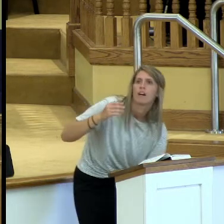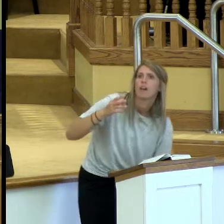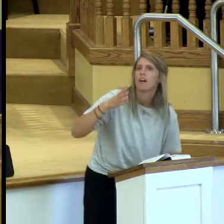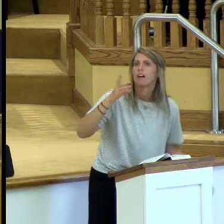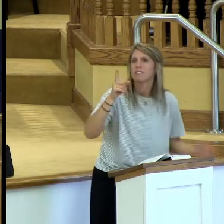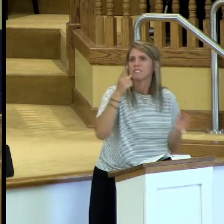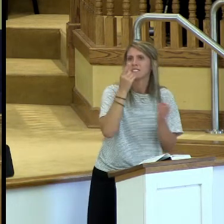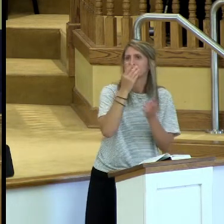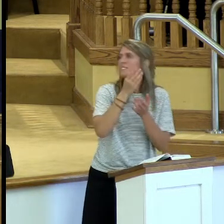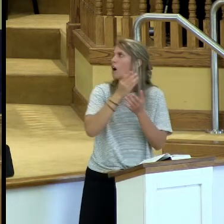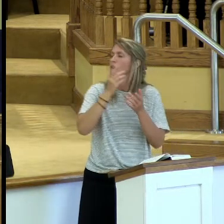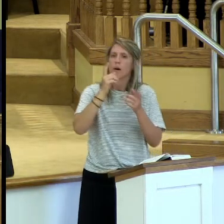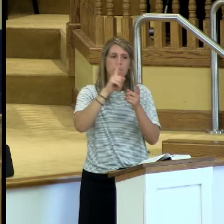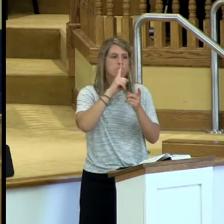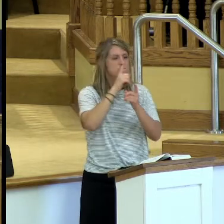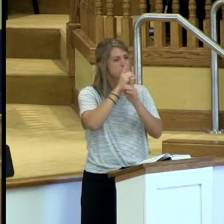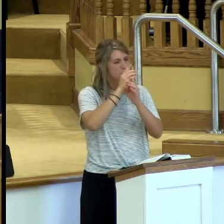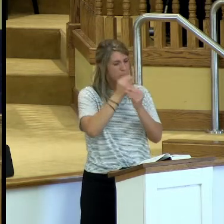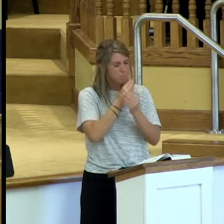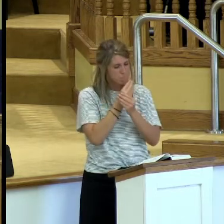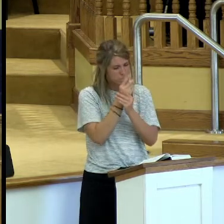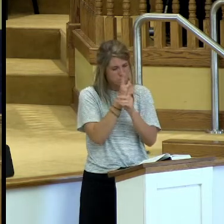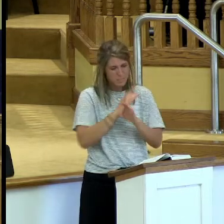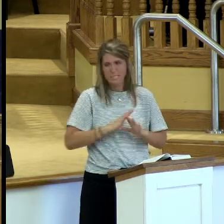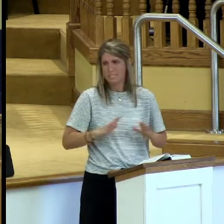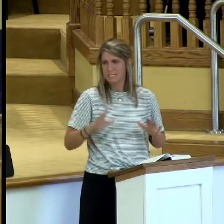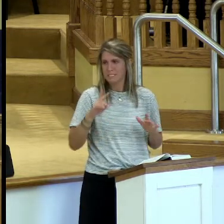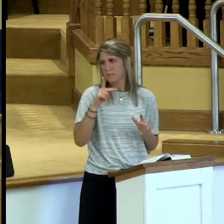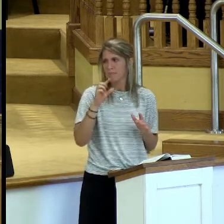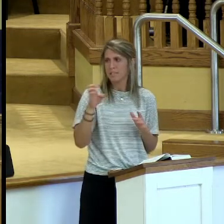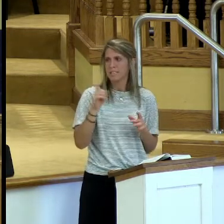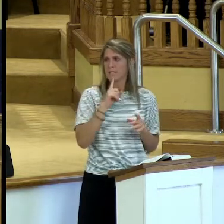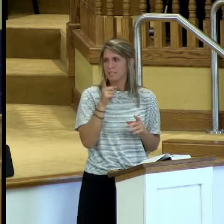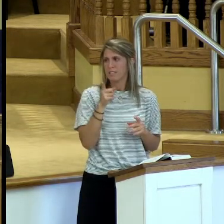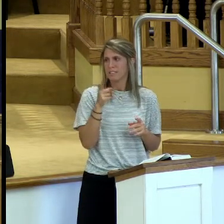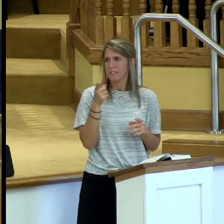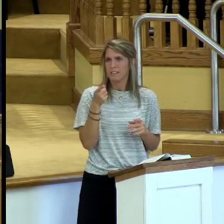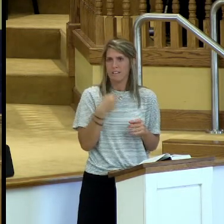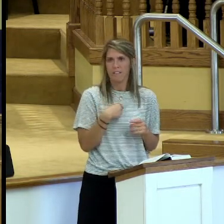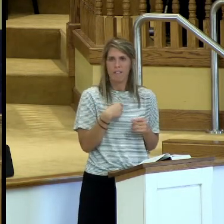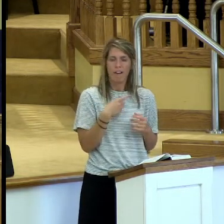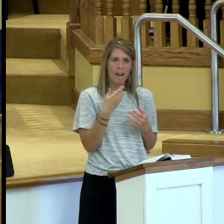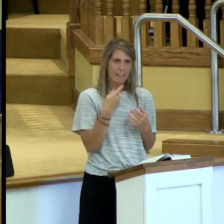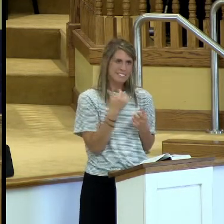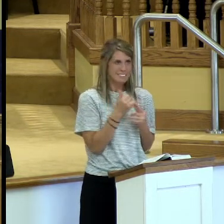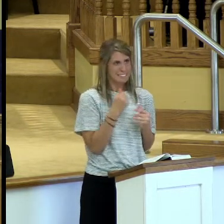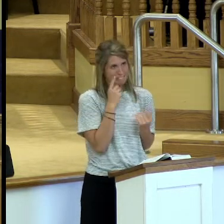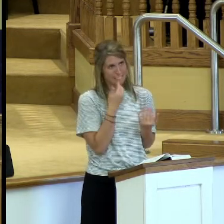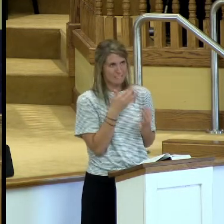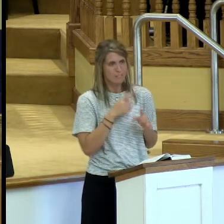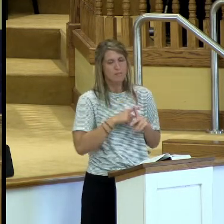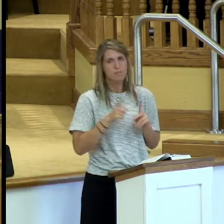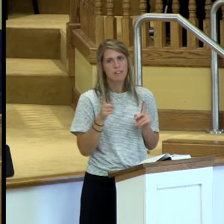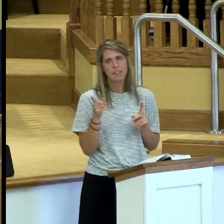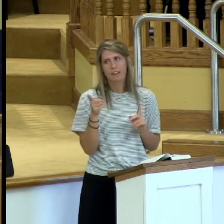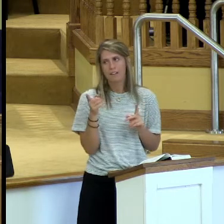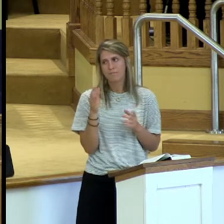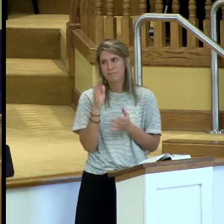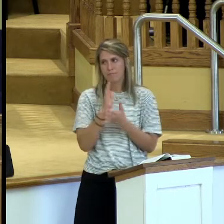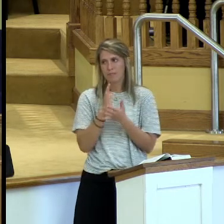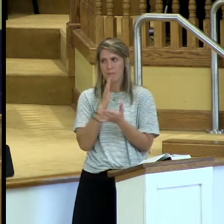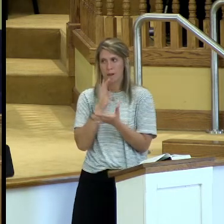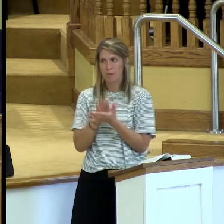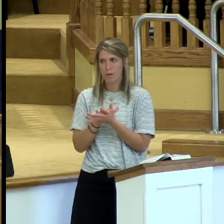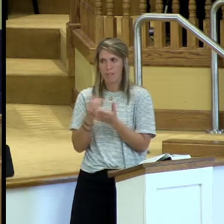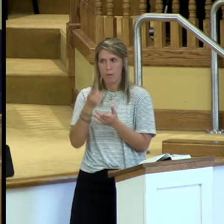telling you, I don't know what it was. Like, I knew everyone in the van had peace, but I was still just like, it can't be. I don't know. And like, Nicole, somehow